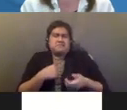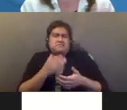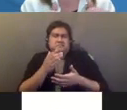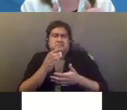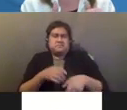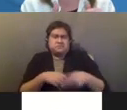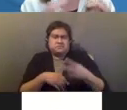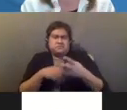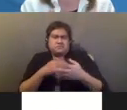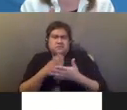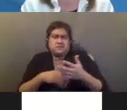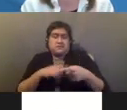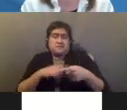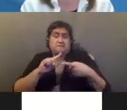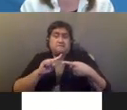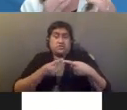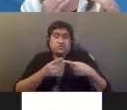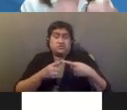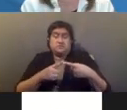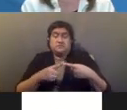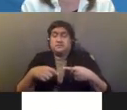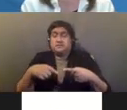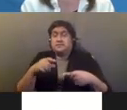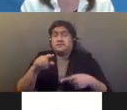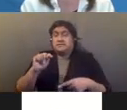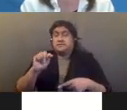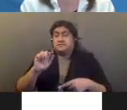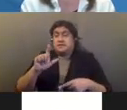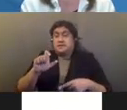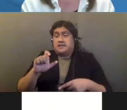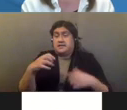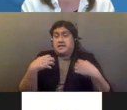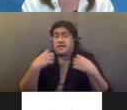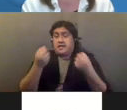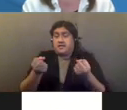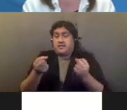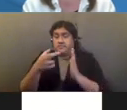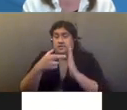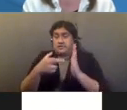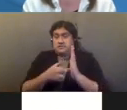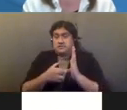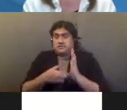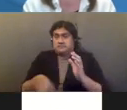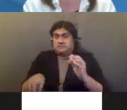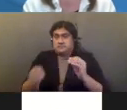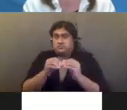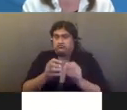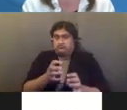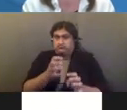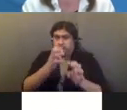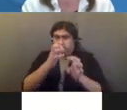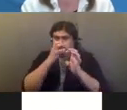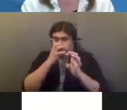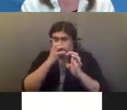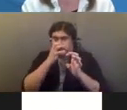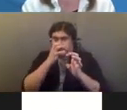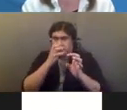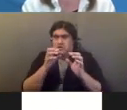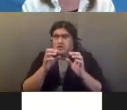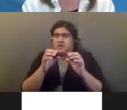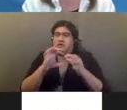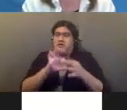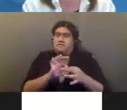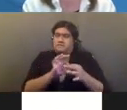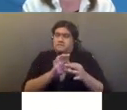telehealth regulations around mental health care are actually stricter than they are around medical care right now. And